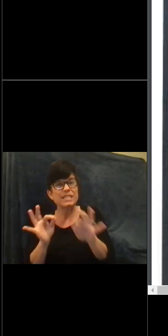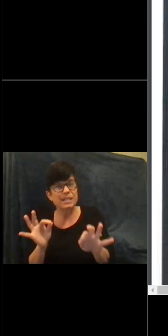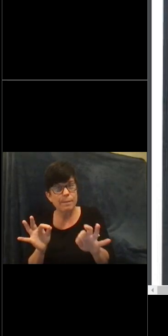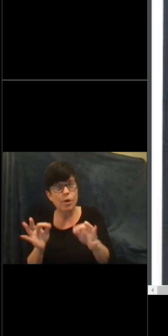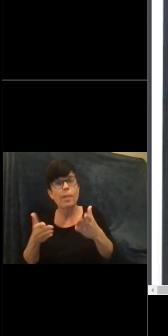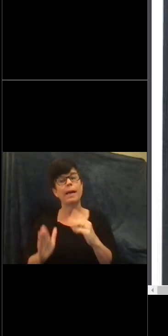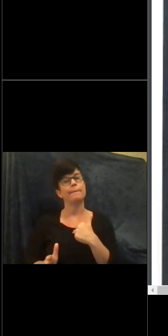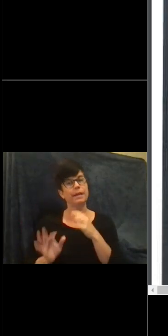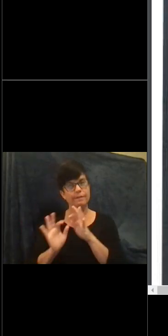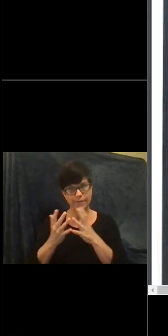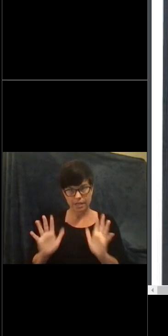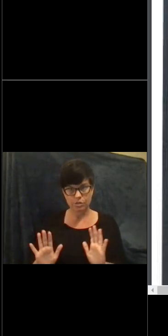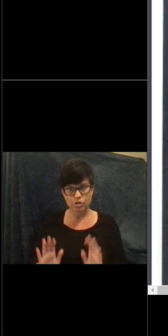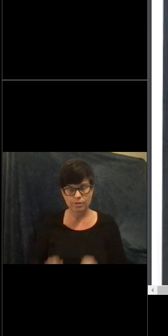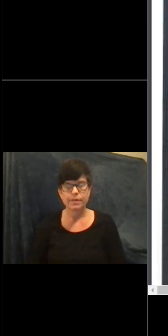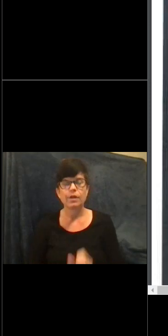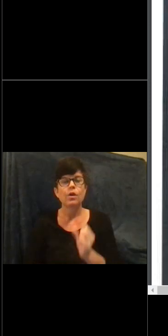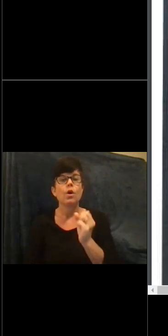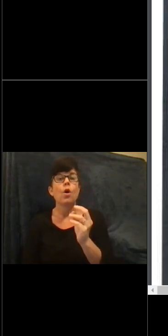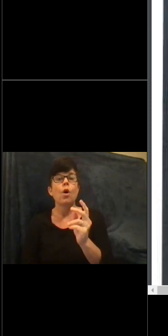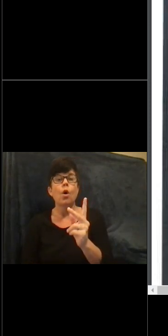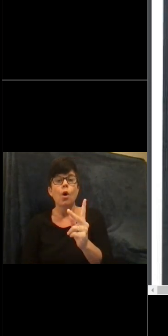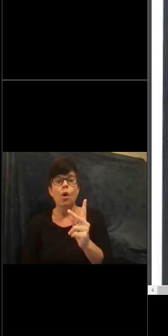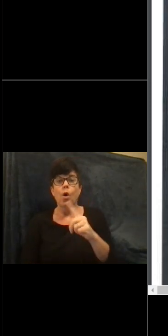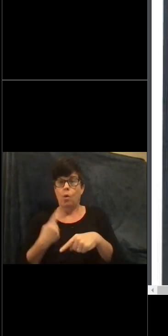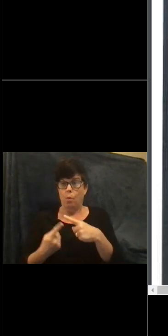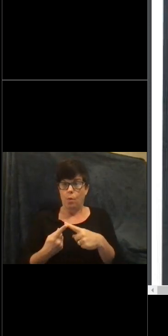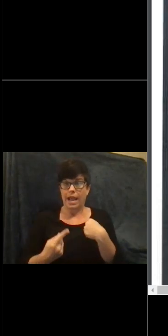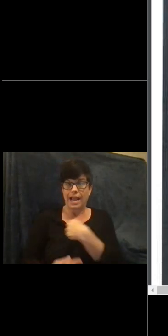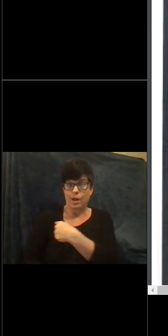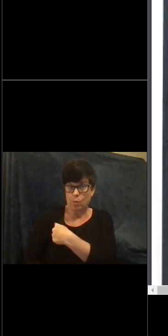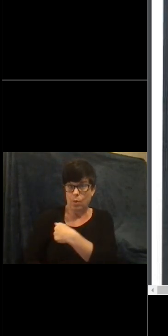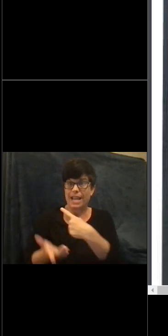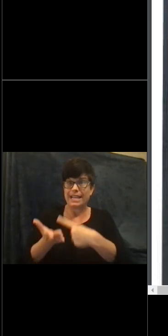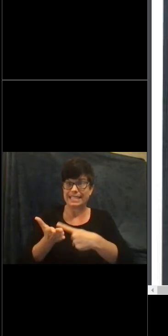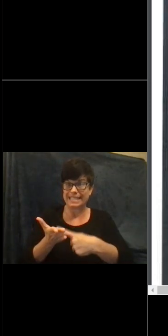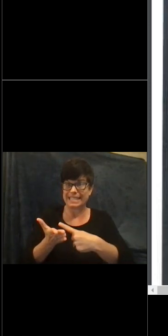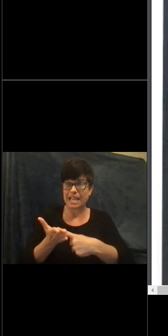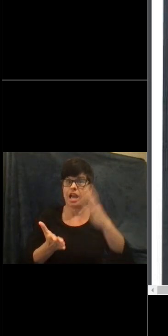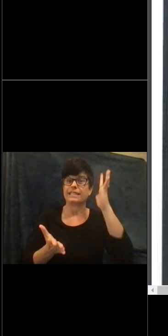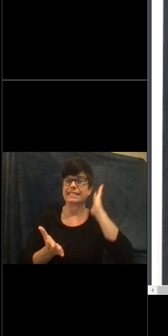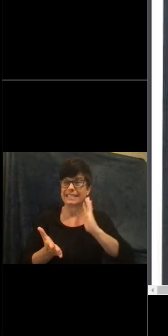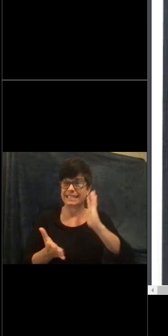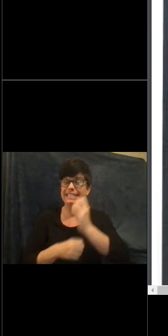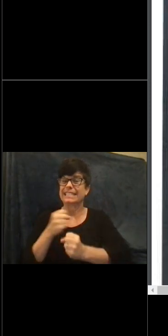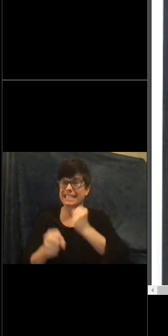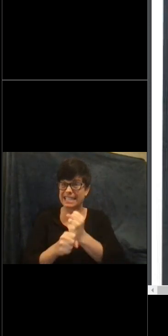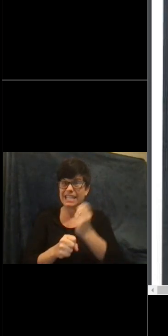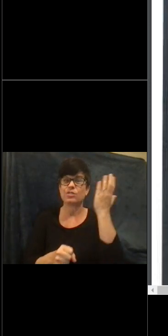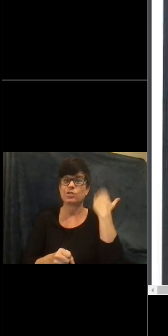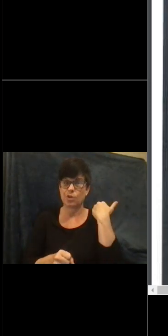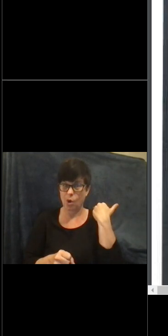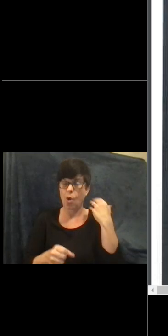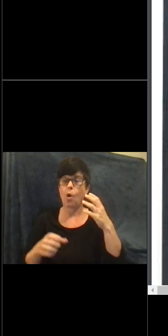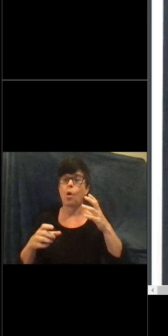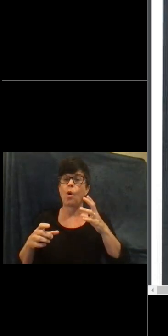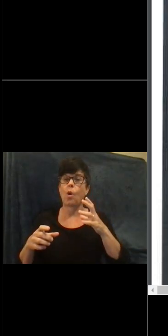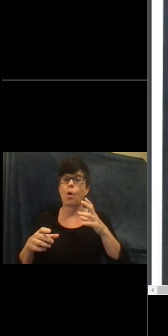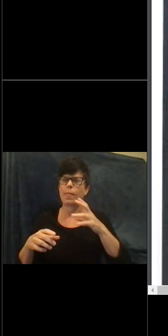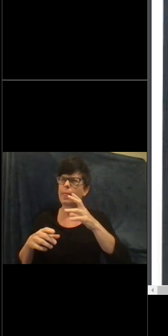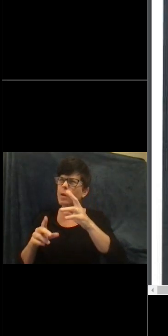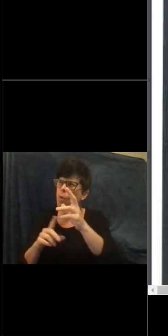If when we talked years ago about the sliver where the motel had been, and it lost, and I